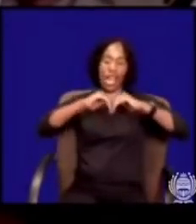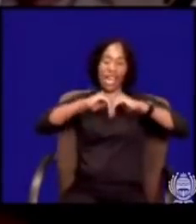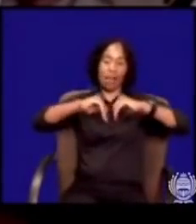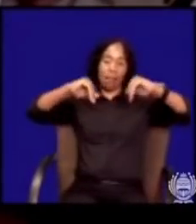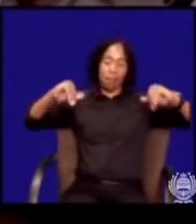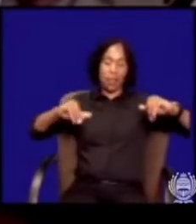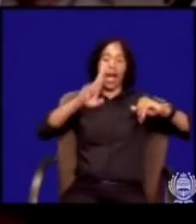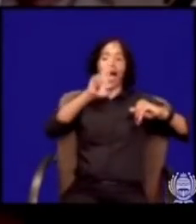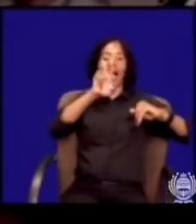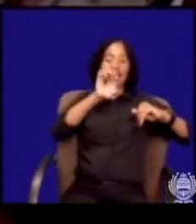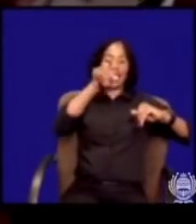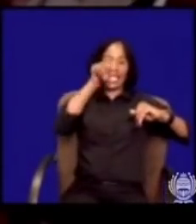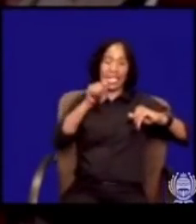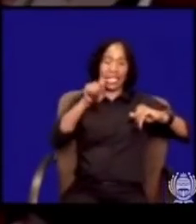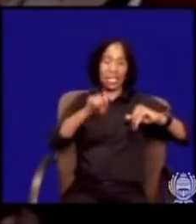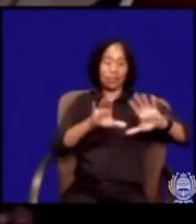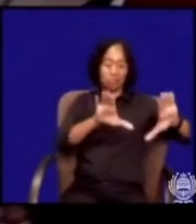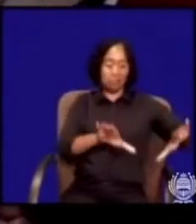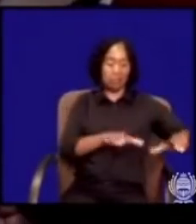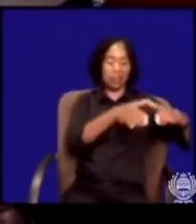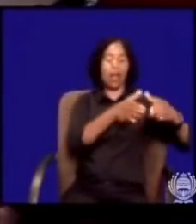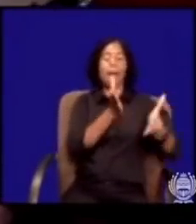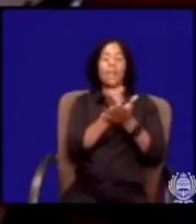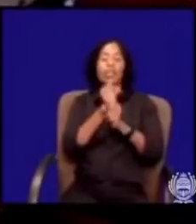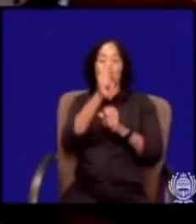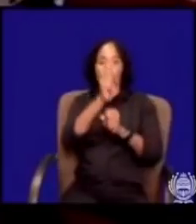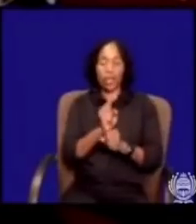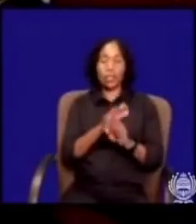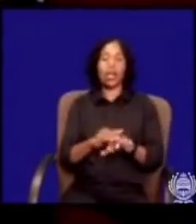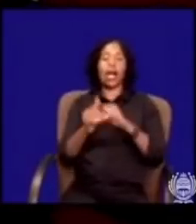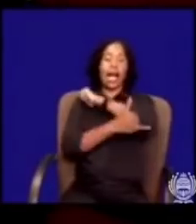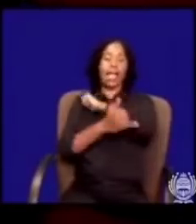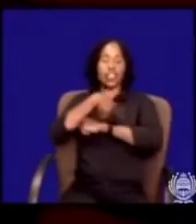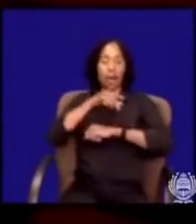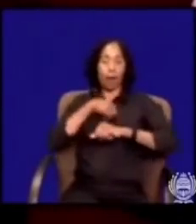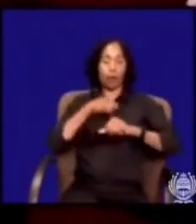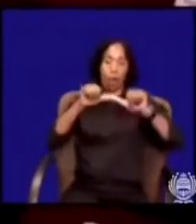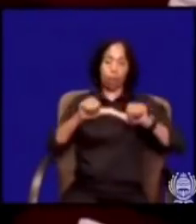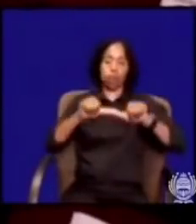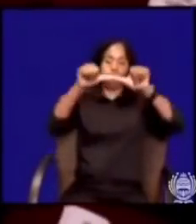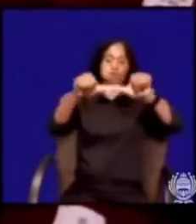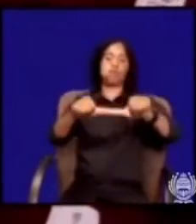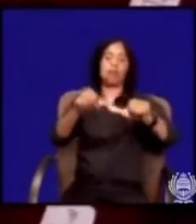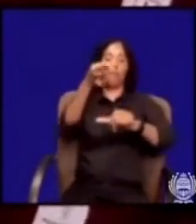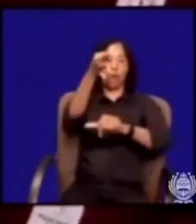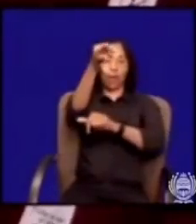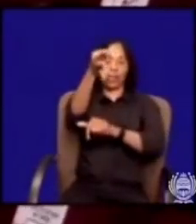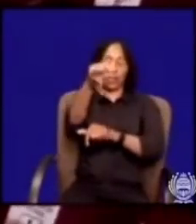faction and make sure that you take our country forward. Thank you. Thank you.